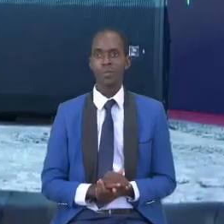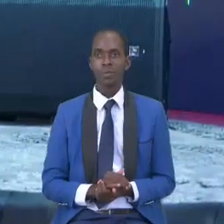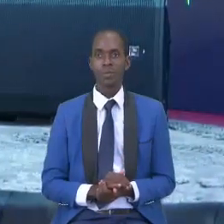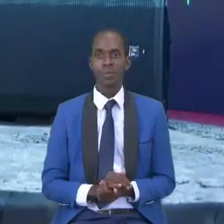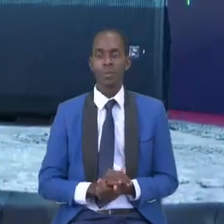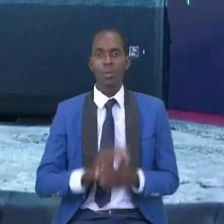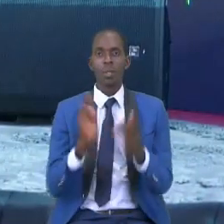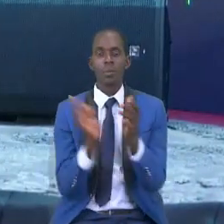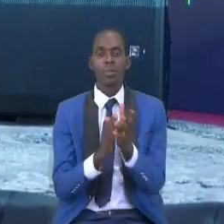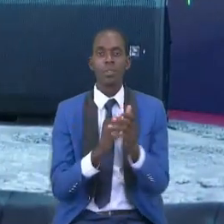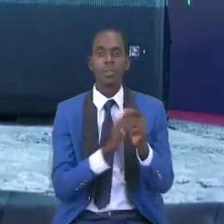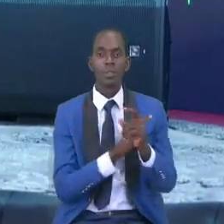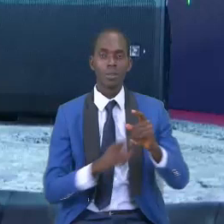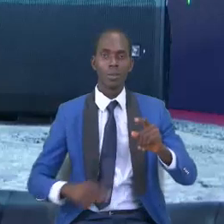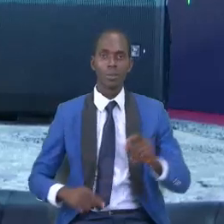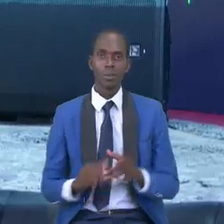Praise the Lord.